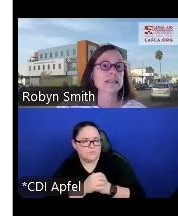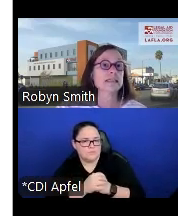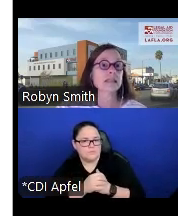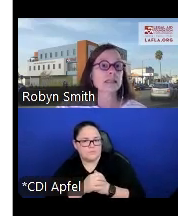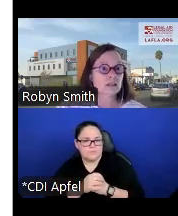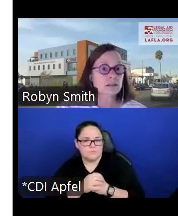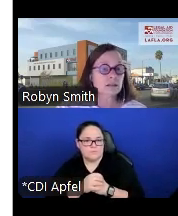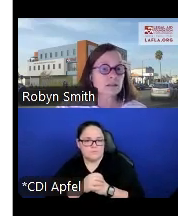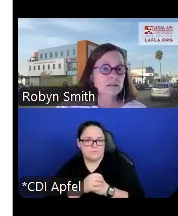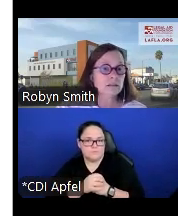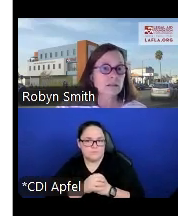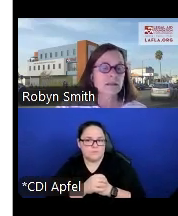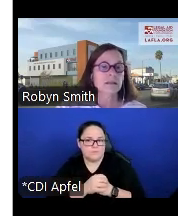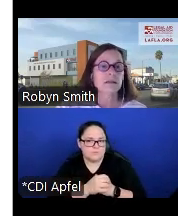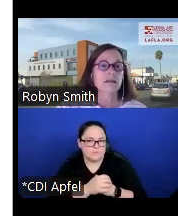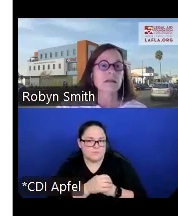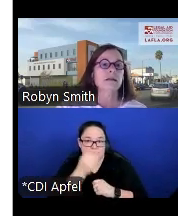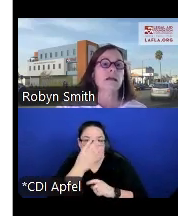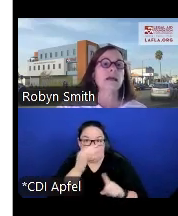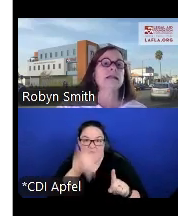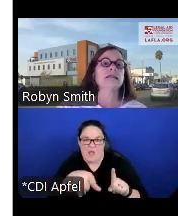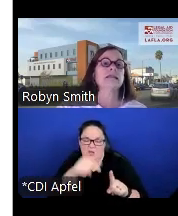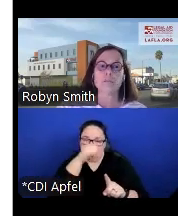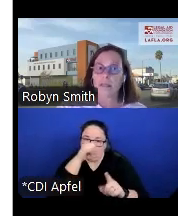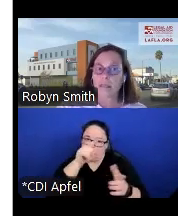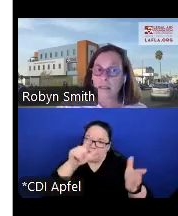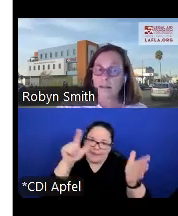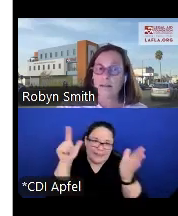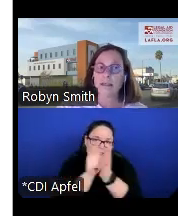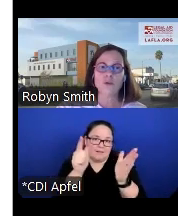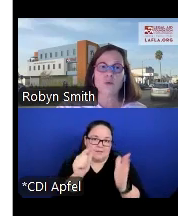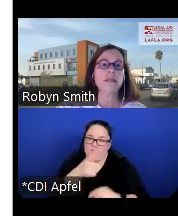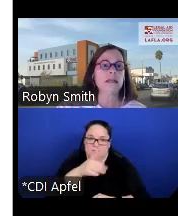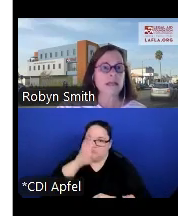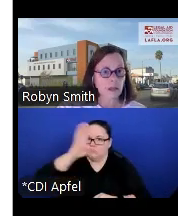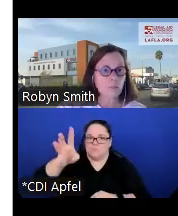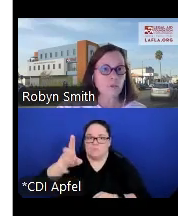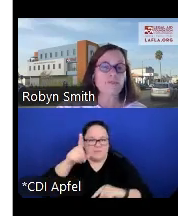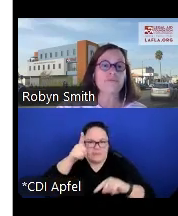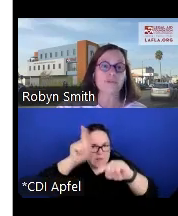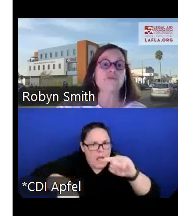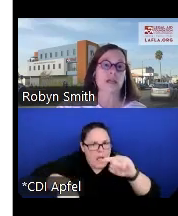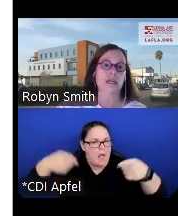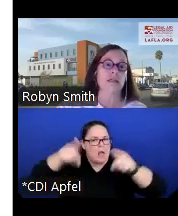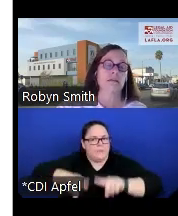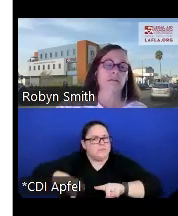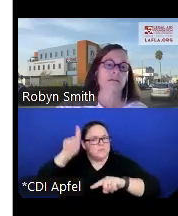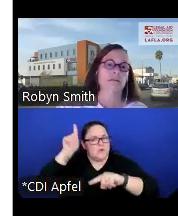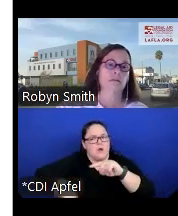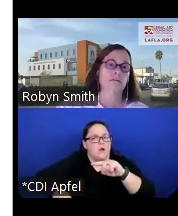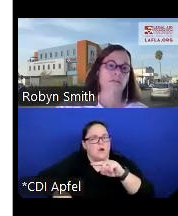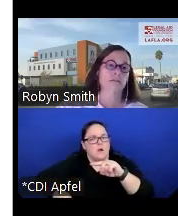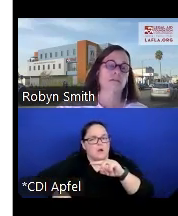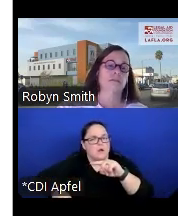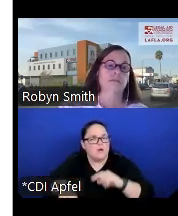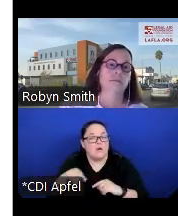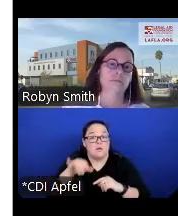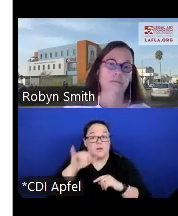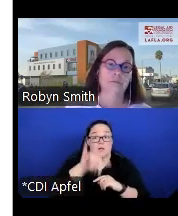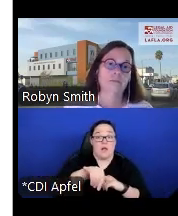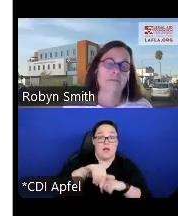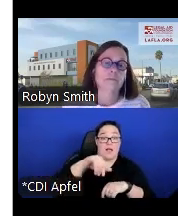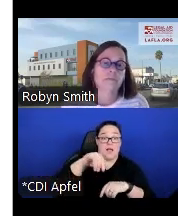That is illegal and is something that you can get help with for free.